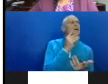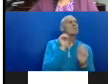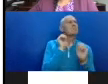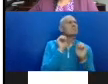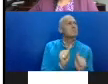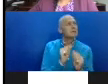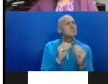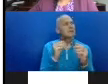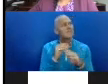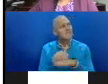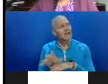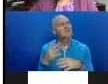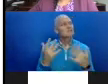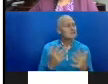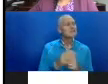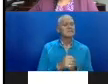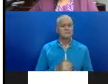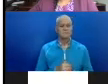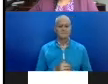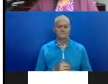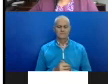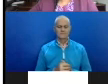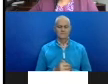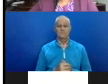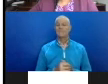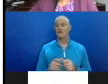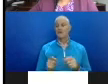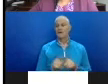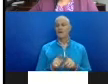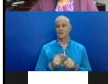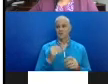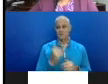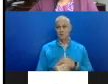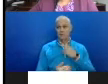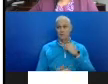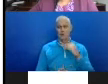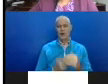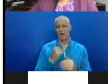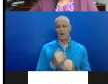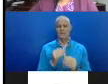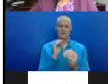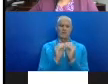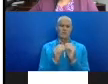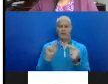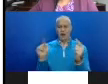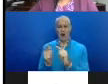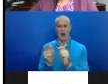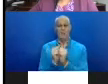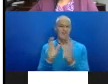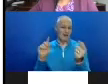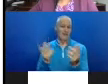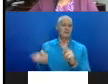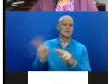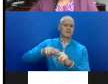are. And again, there's also going to be a process about moving through this repairing harm without harm and looking at what that